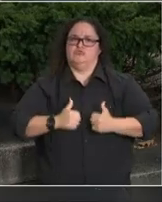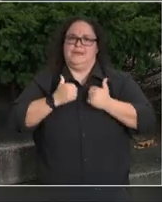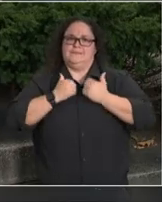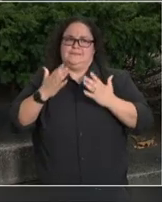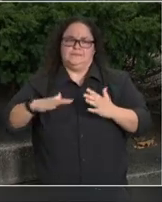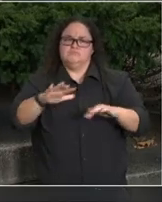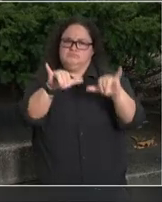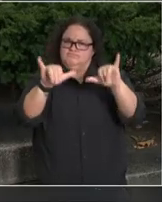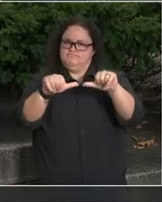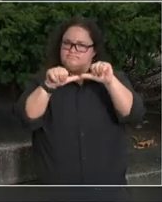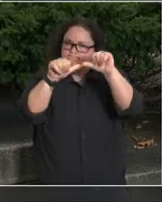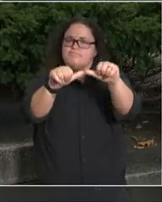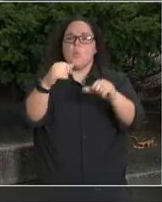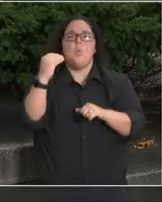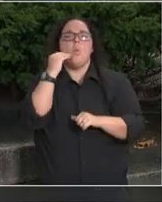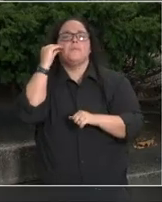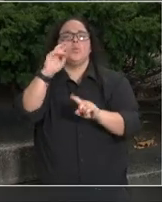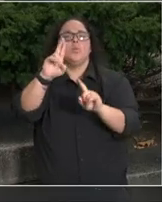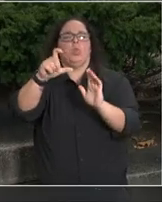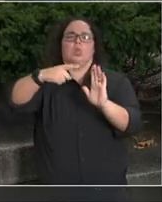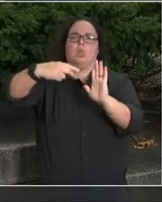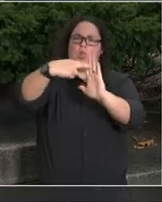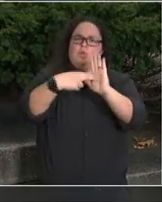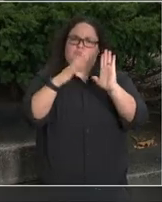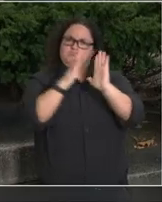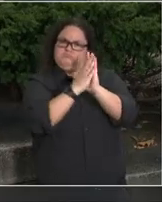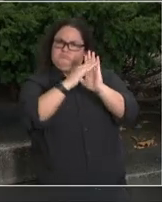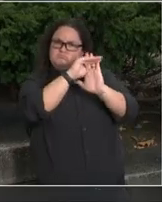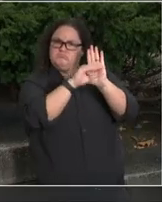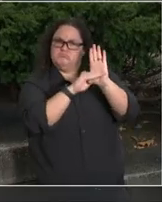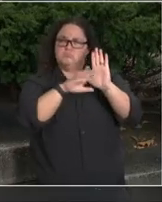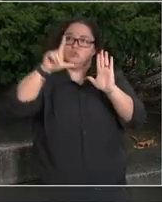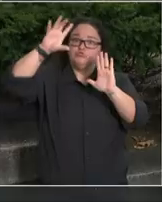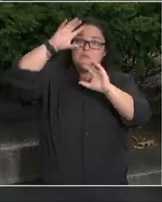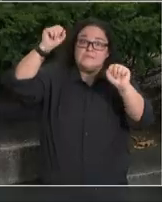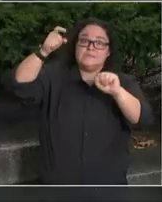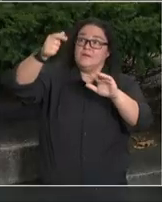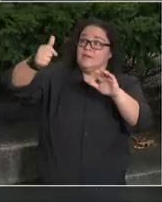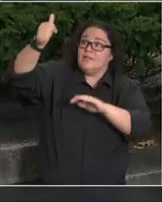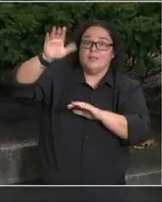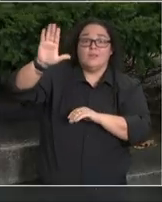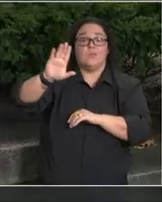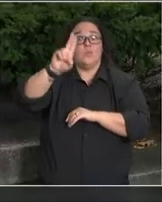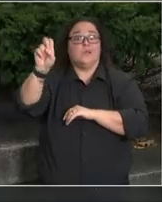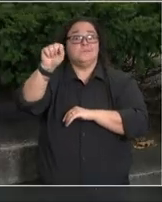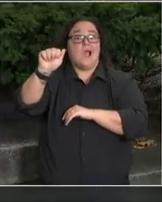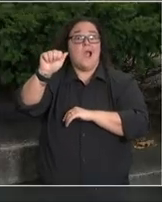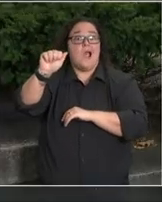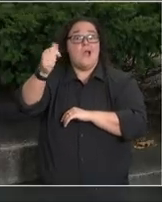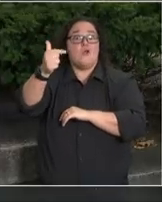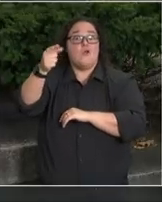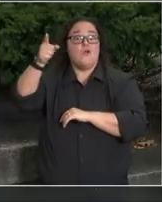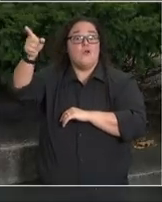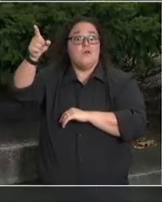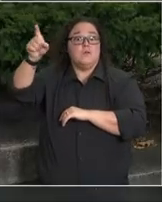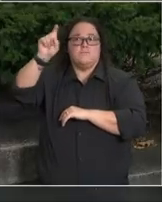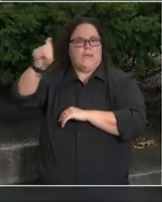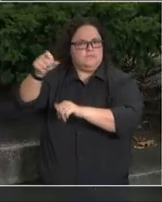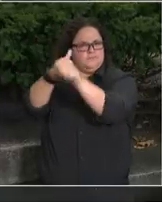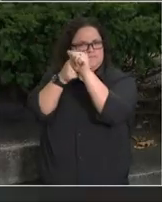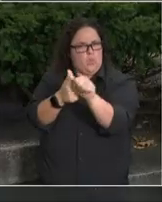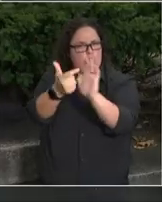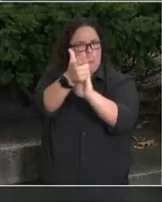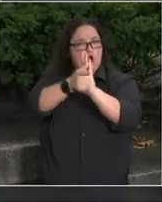Attorney General of the United States needs to comply with the law. And the Home Rule Charter and the Home Rule Act is very clear with respect to when the President